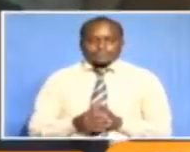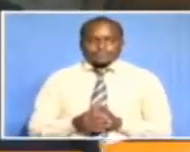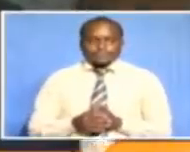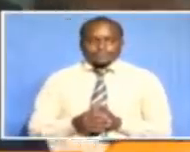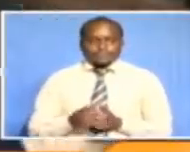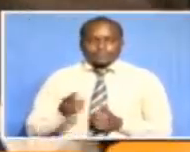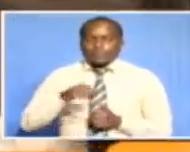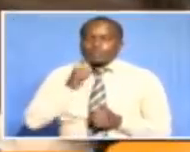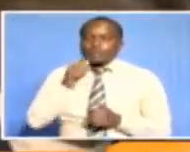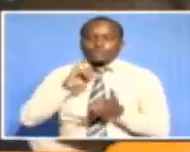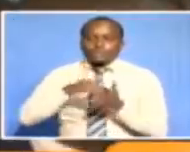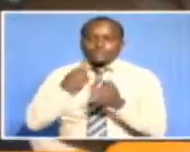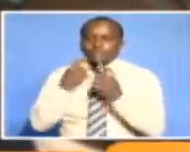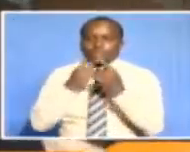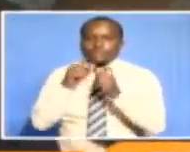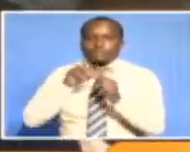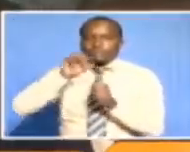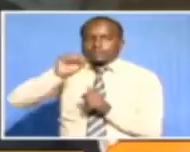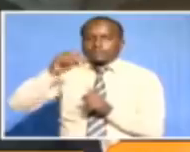Sharon,